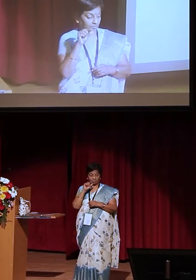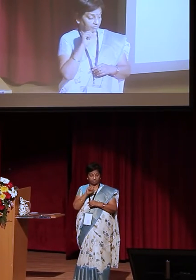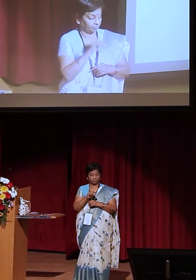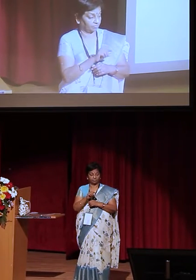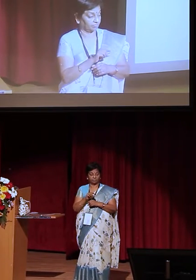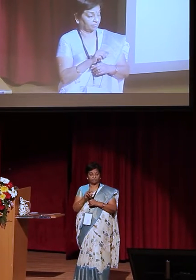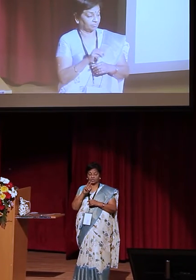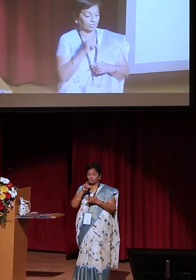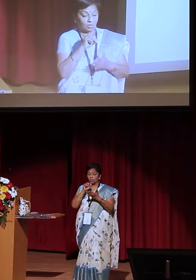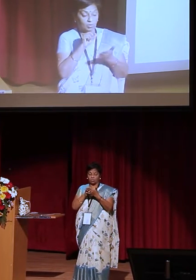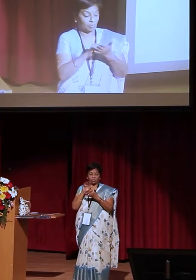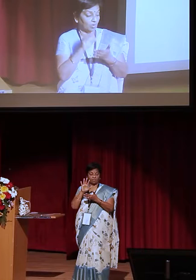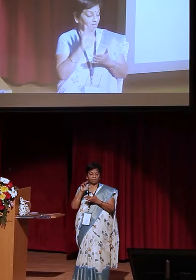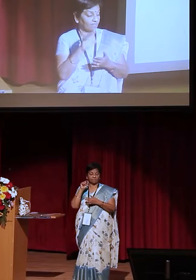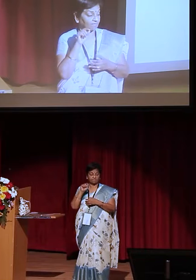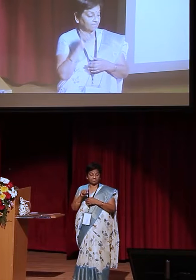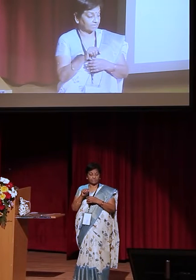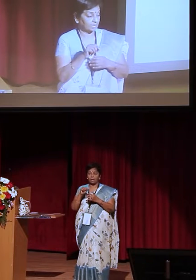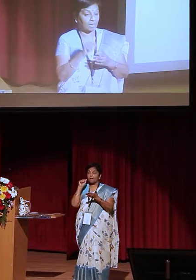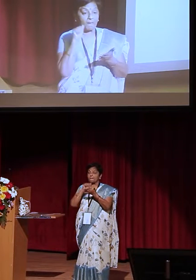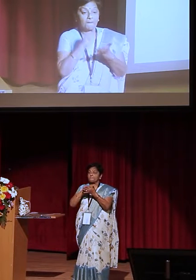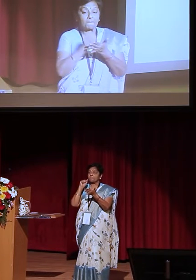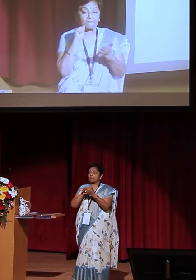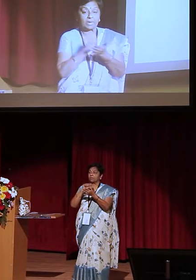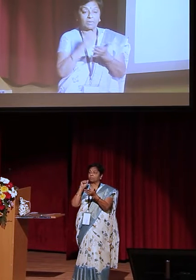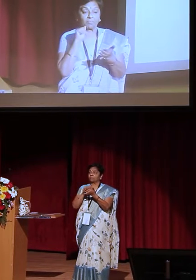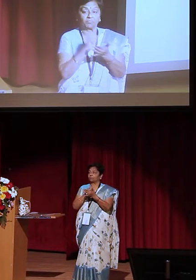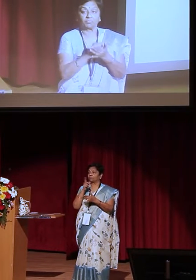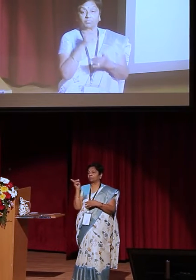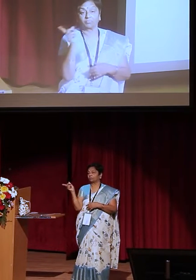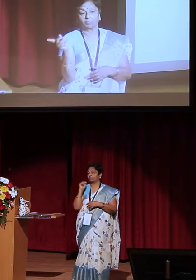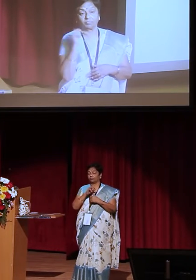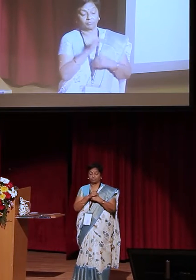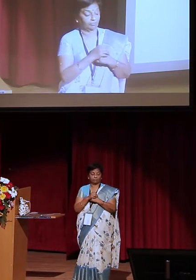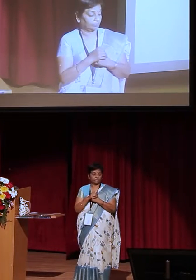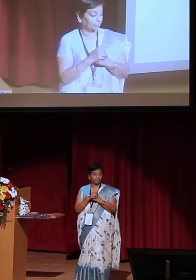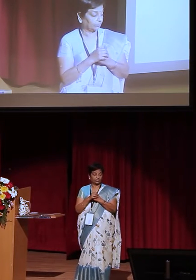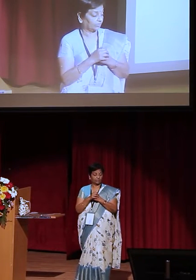2.5D printing on a 3D printer,